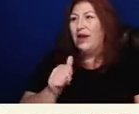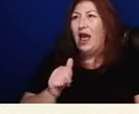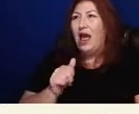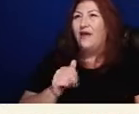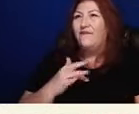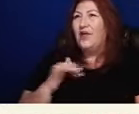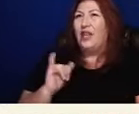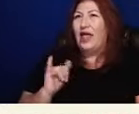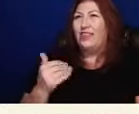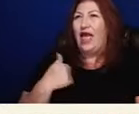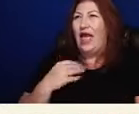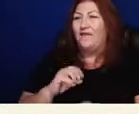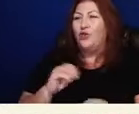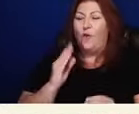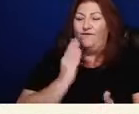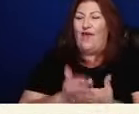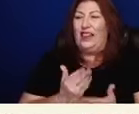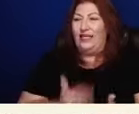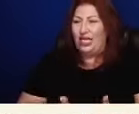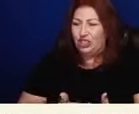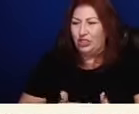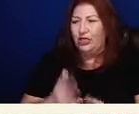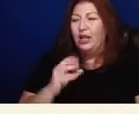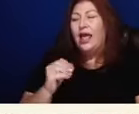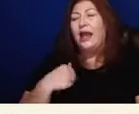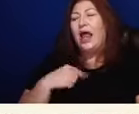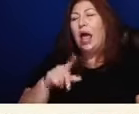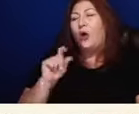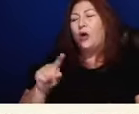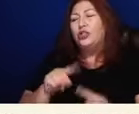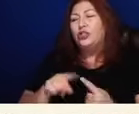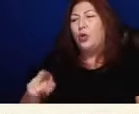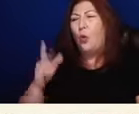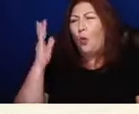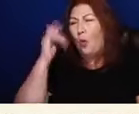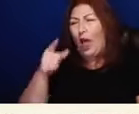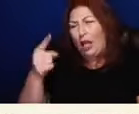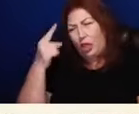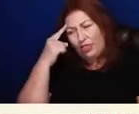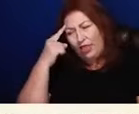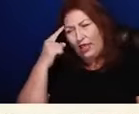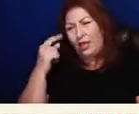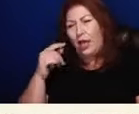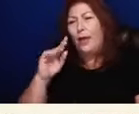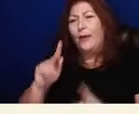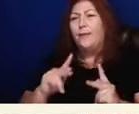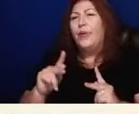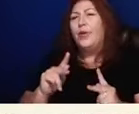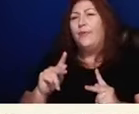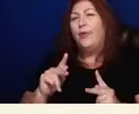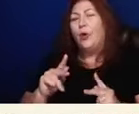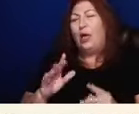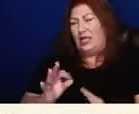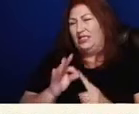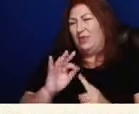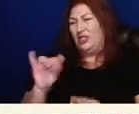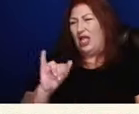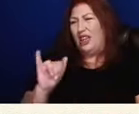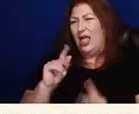no validation. And yeah. My question to you is, why do you think people, especially like people